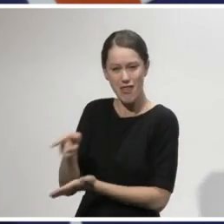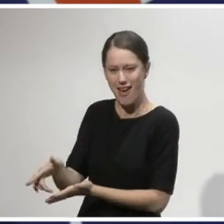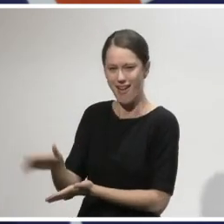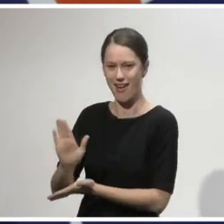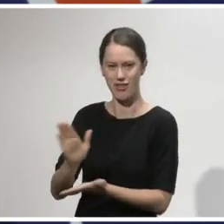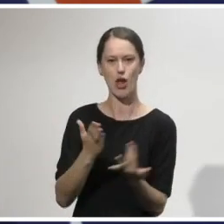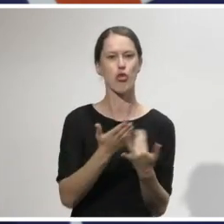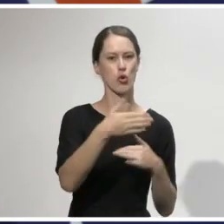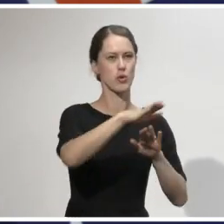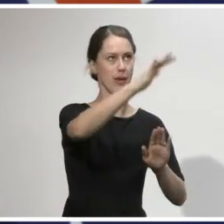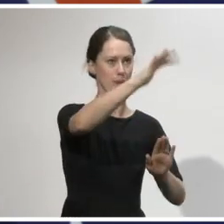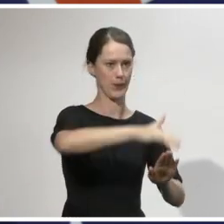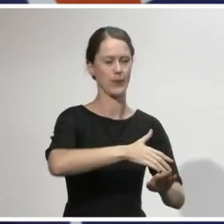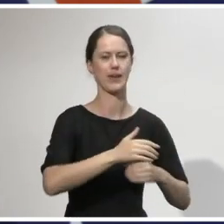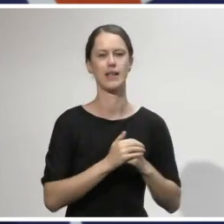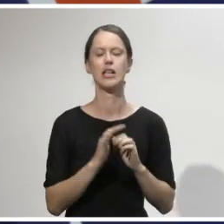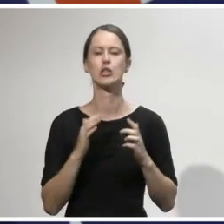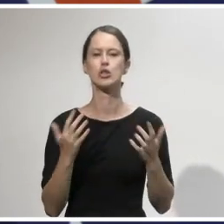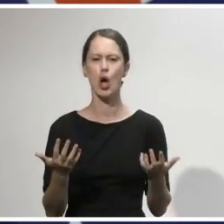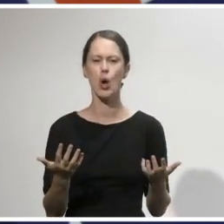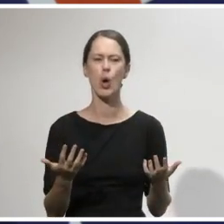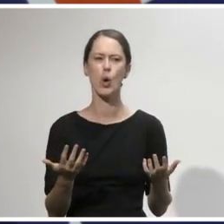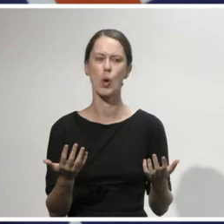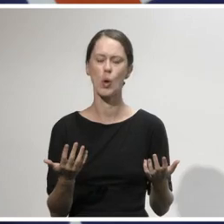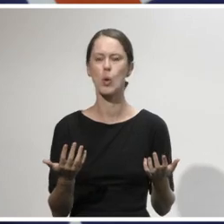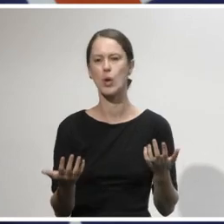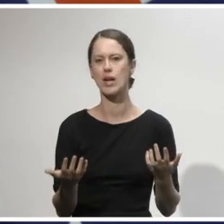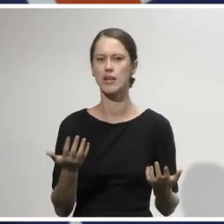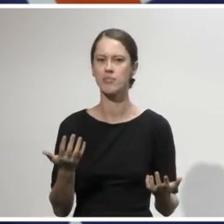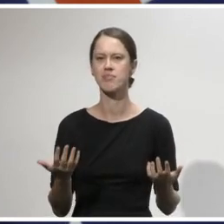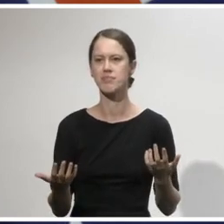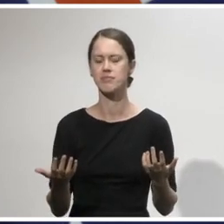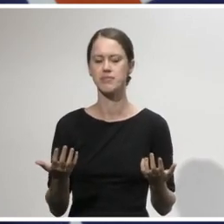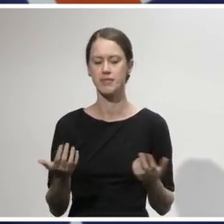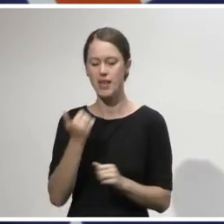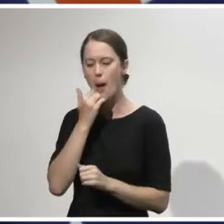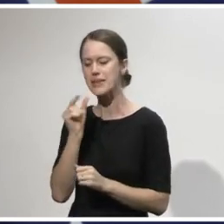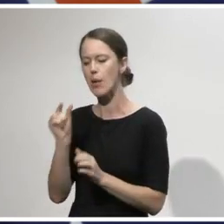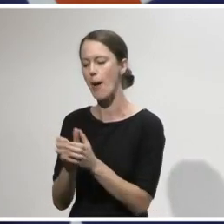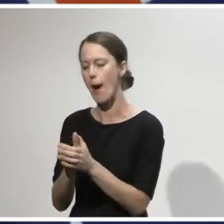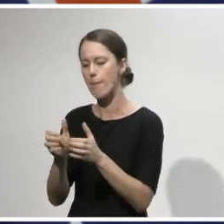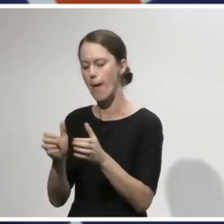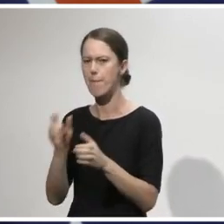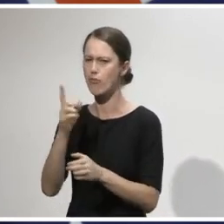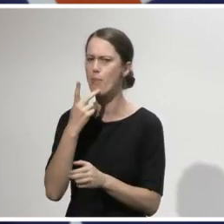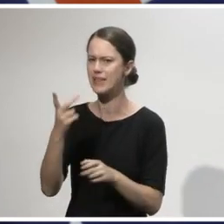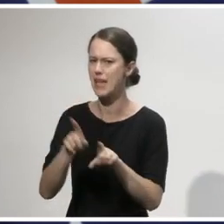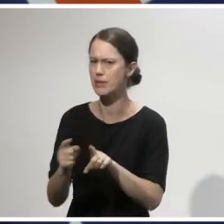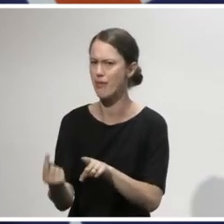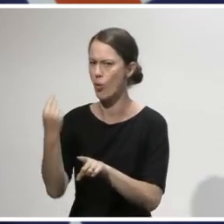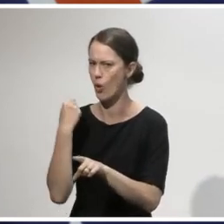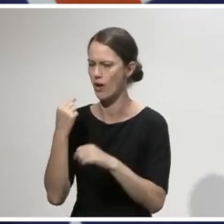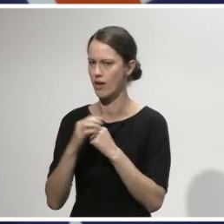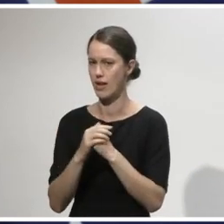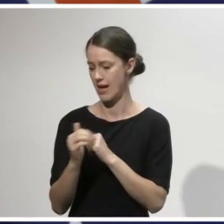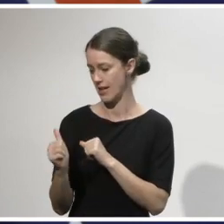country, and we are seeing just a small increase in the case numbers, but just repeat, no increase